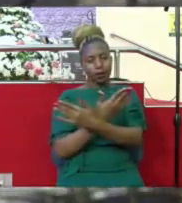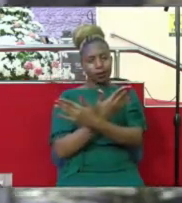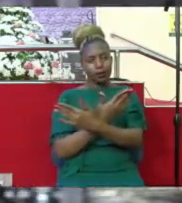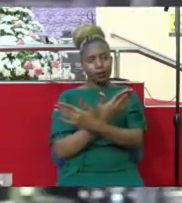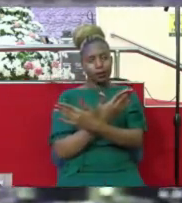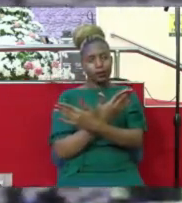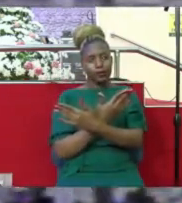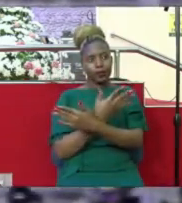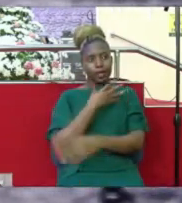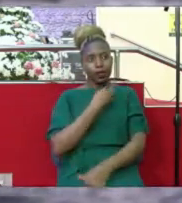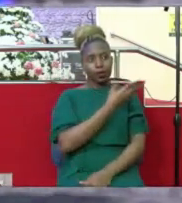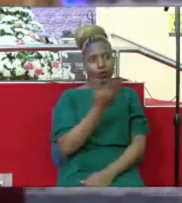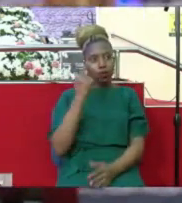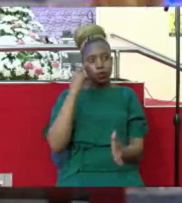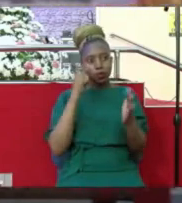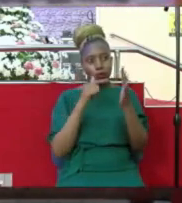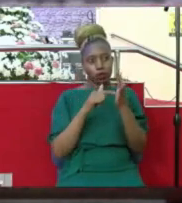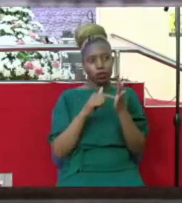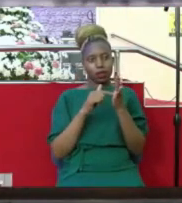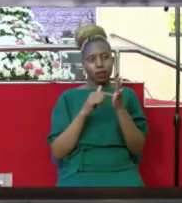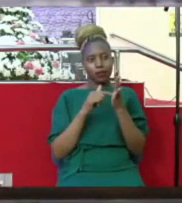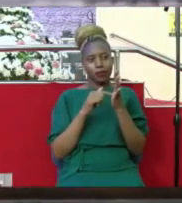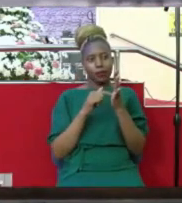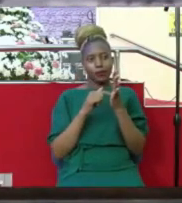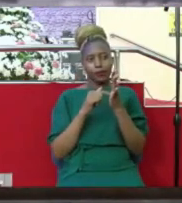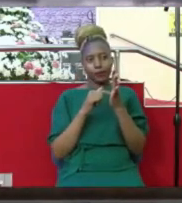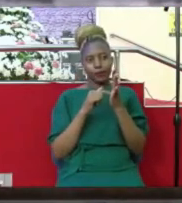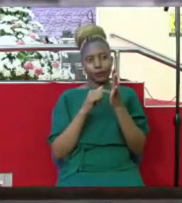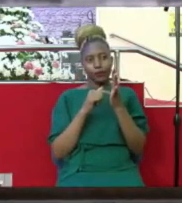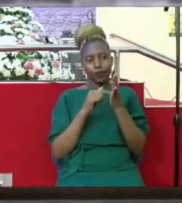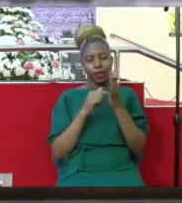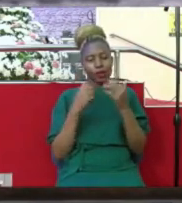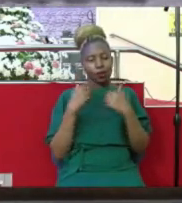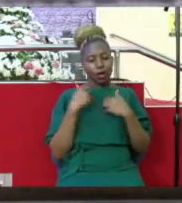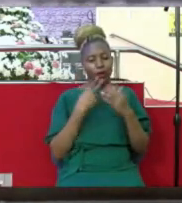I want you to notice that this divine partnership